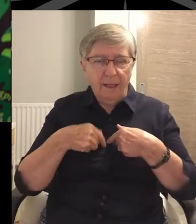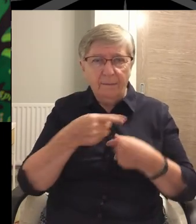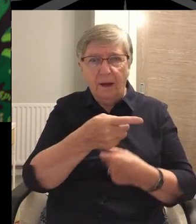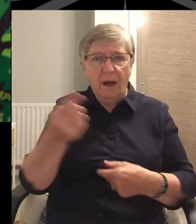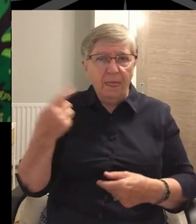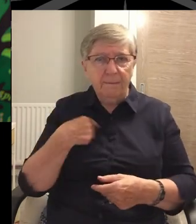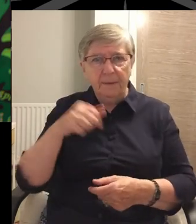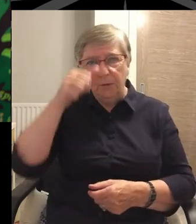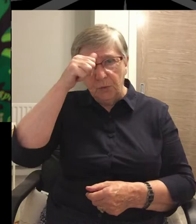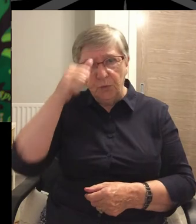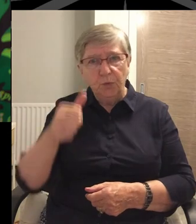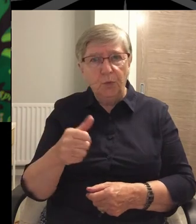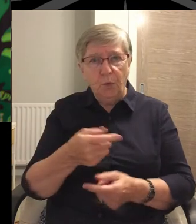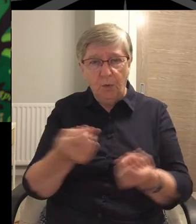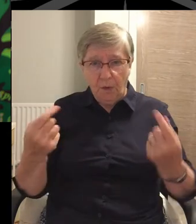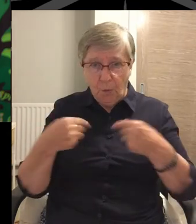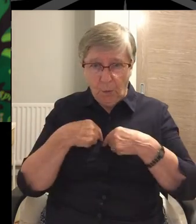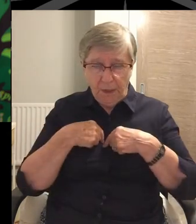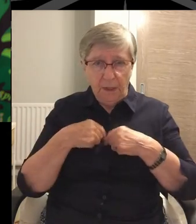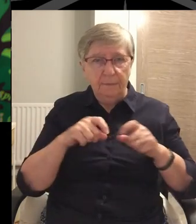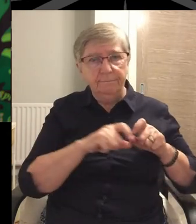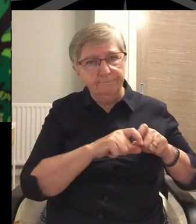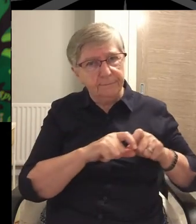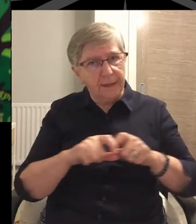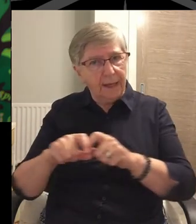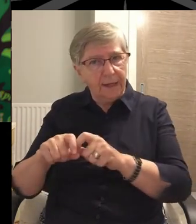to be a people with consistency.